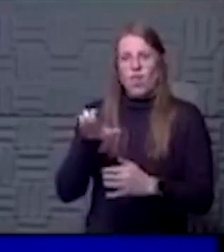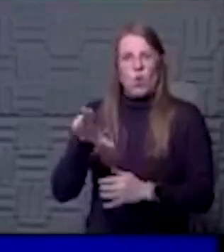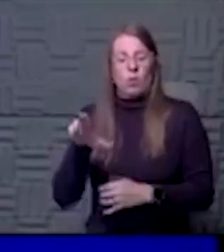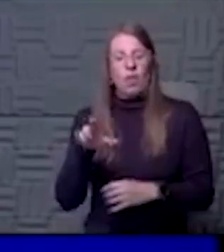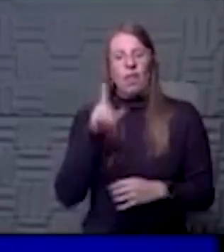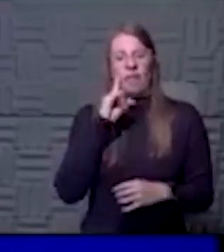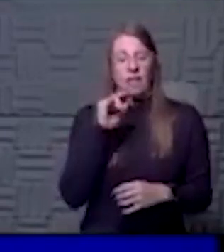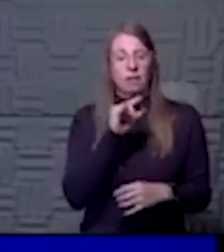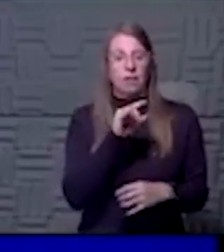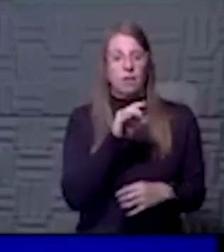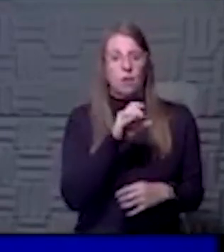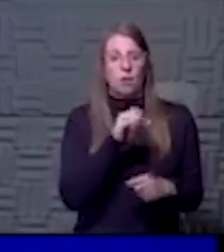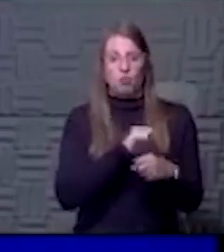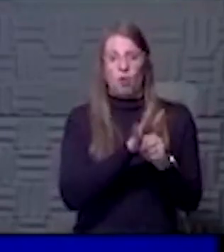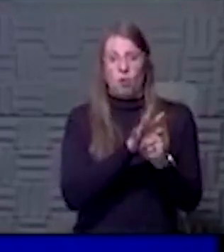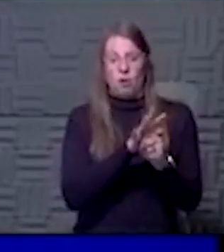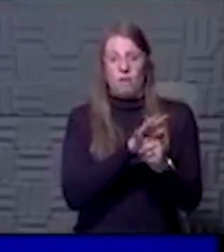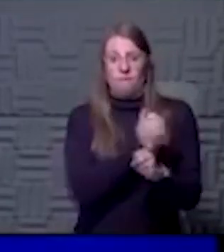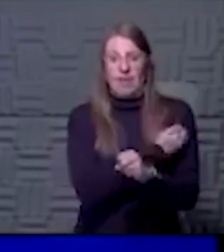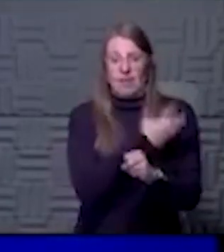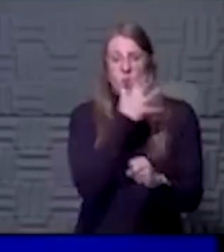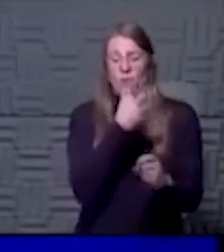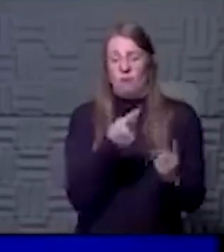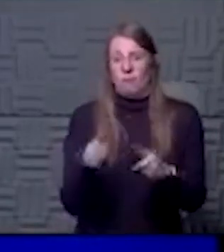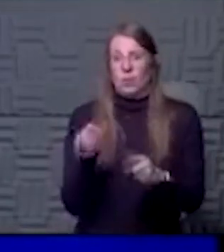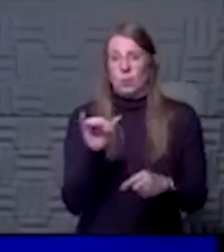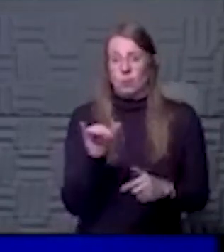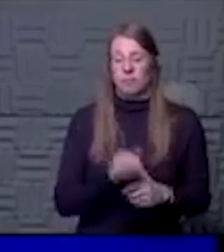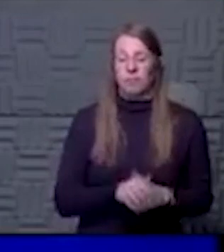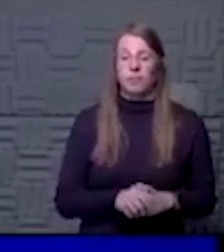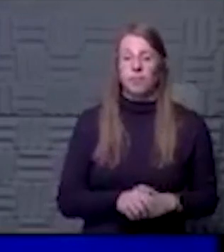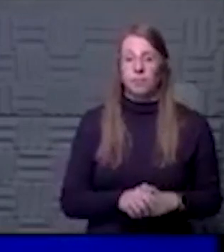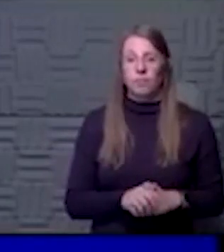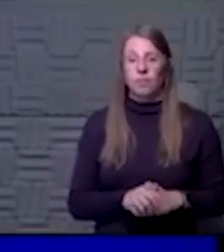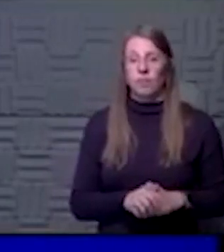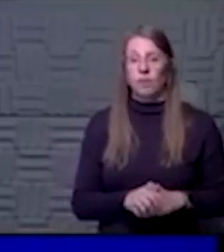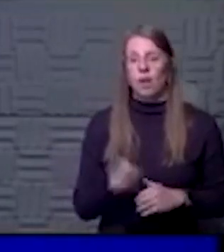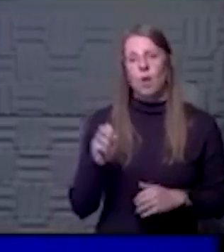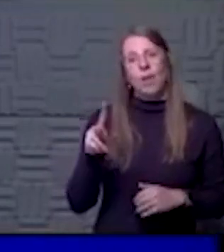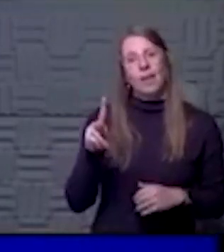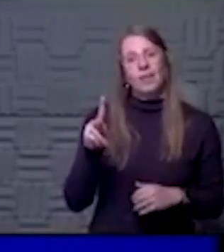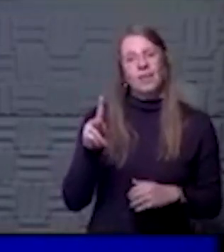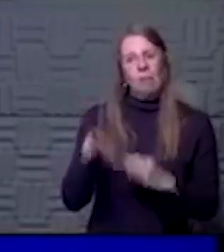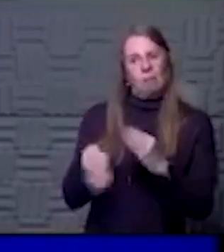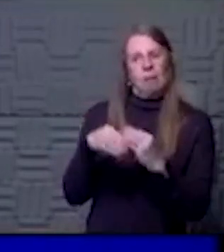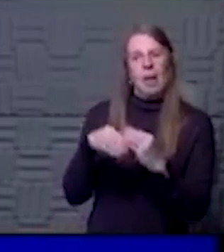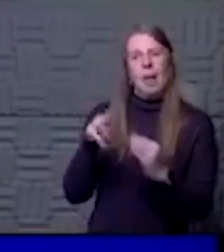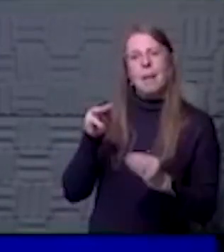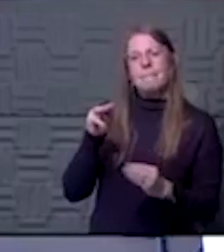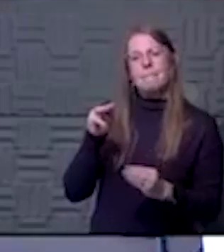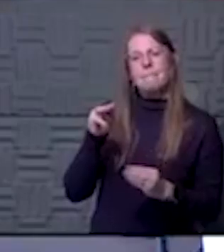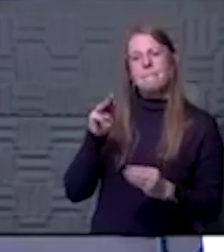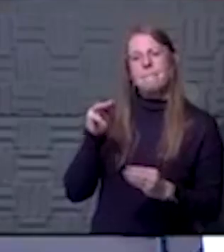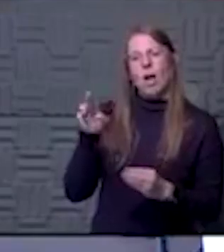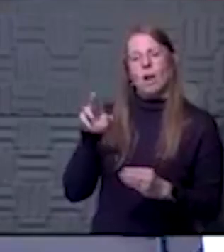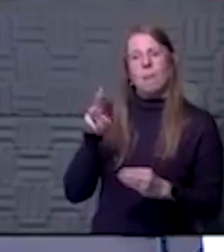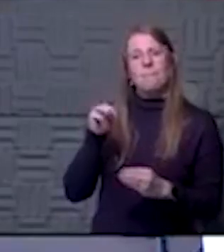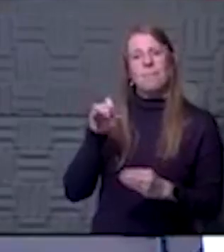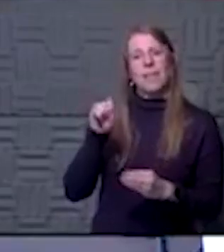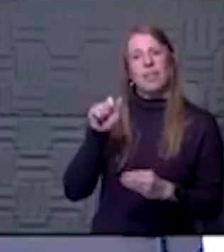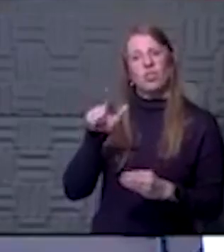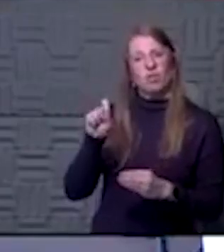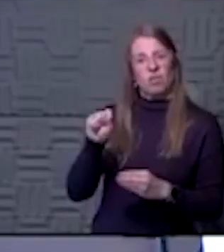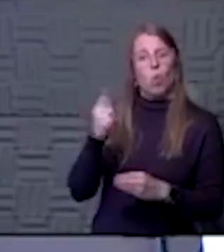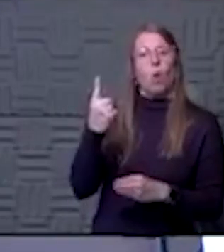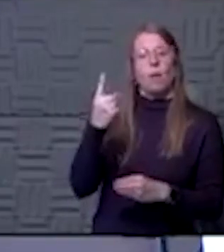think the coronavirus vaccine will fall. Okay, so on that question, though, with measles, I only have to get one, right? You